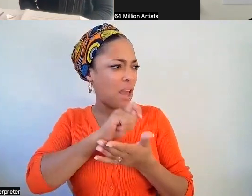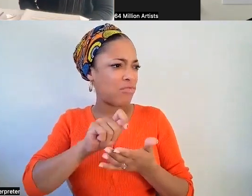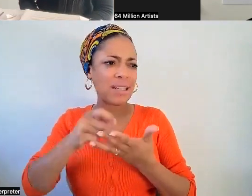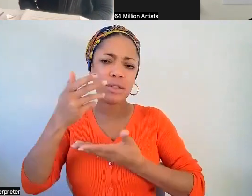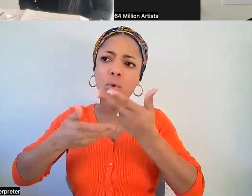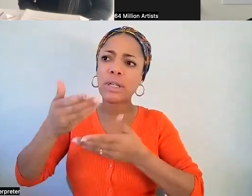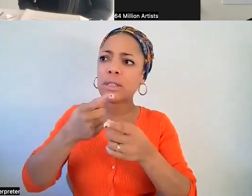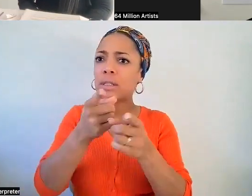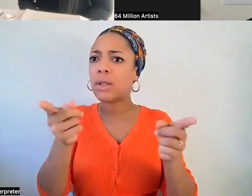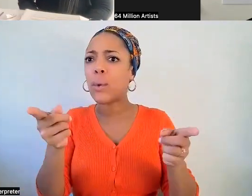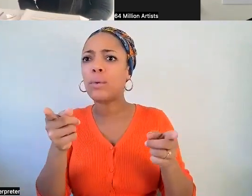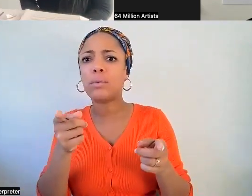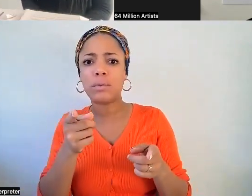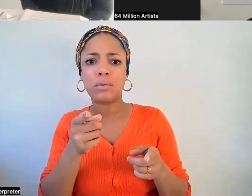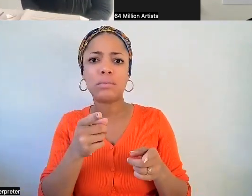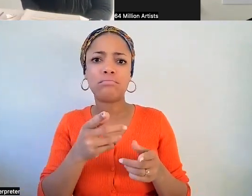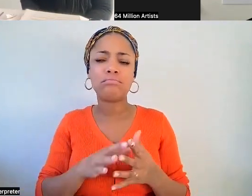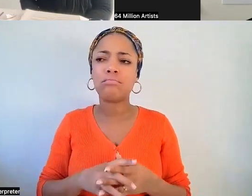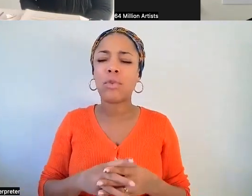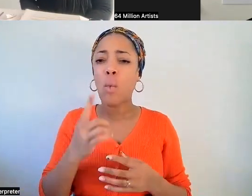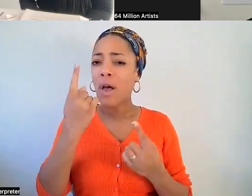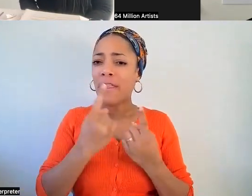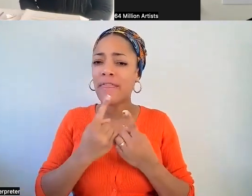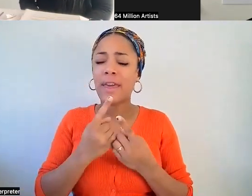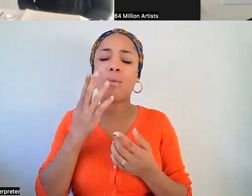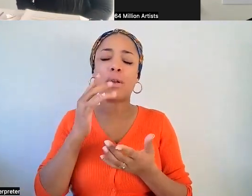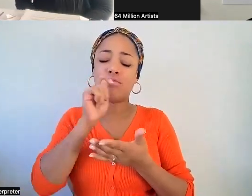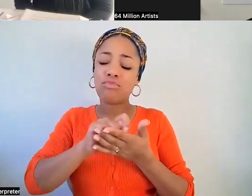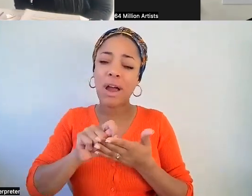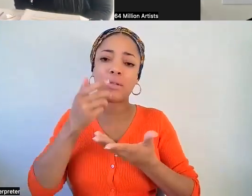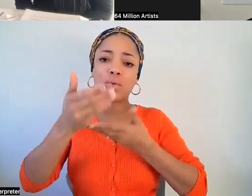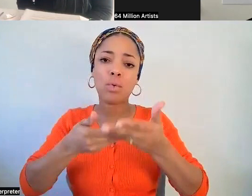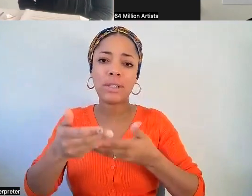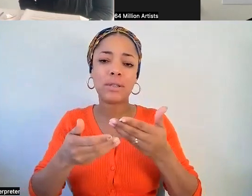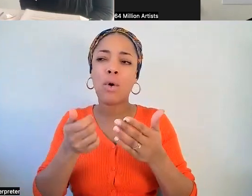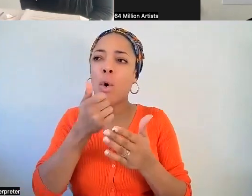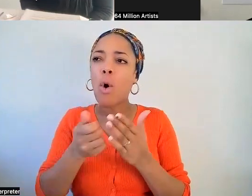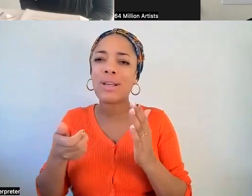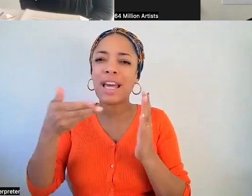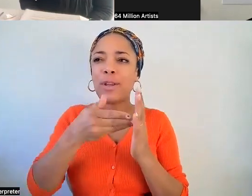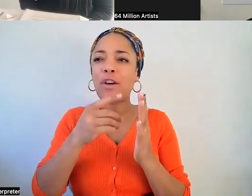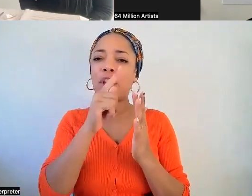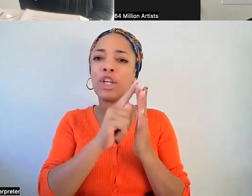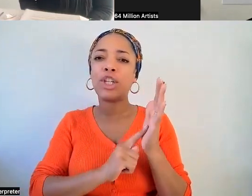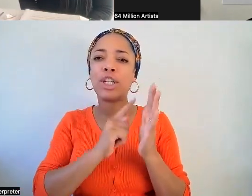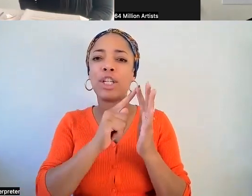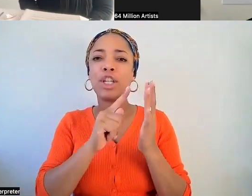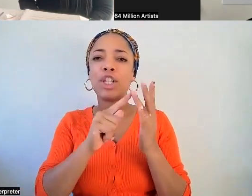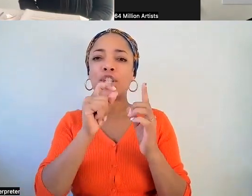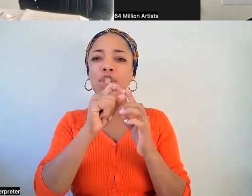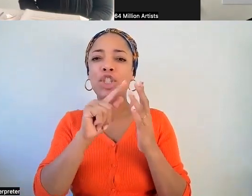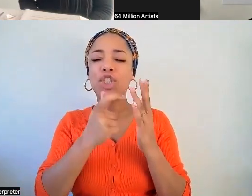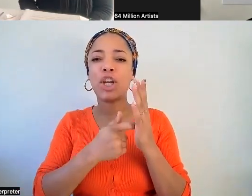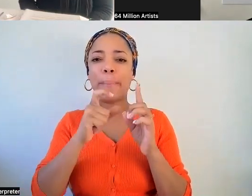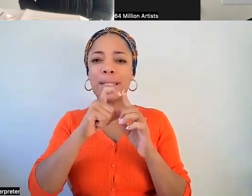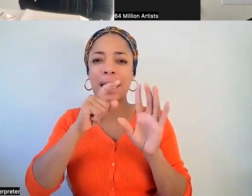stories? Yeah. Well, one of the things always to think about when you're writing a story is to put a bit of jeopardy in it. That's mean that something might go